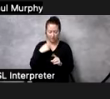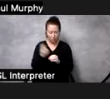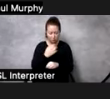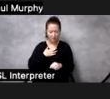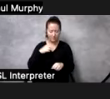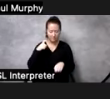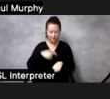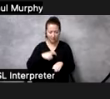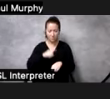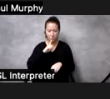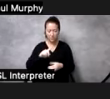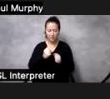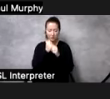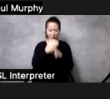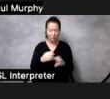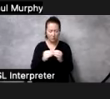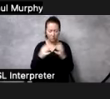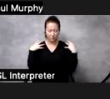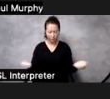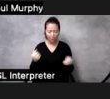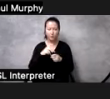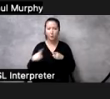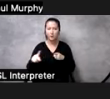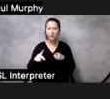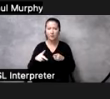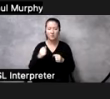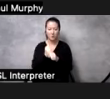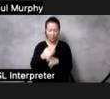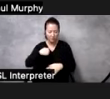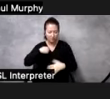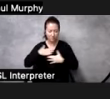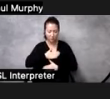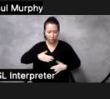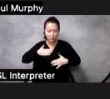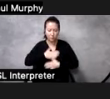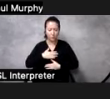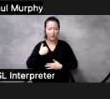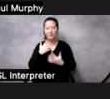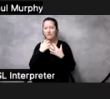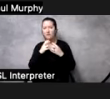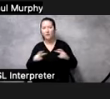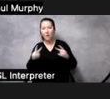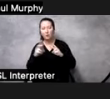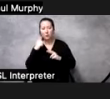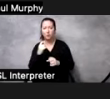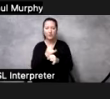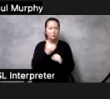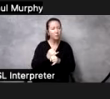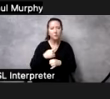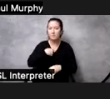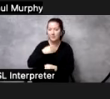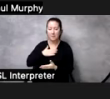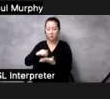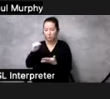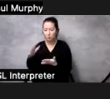time, lead to a stronger career? Does it bring me joy? Does it have value for the institution or my students or myself? As you start